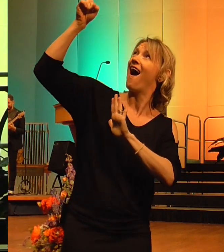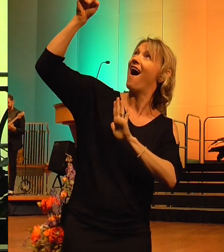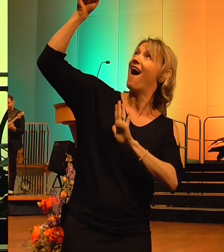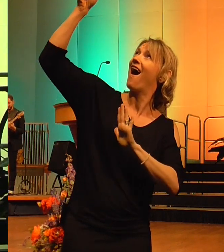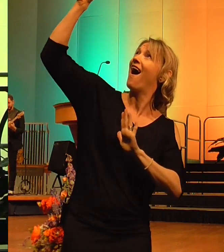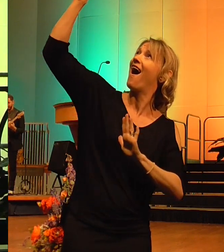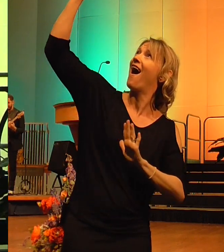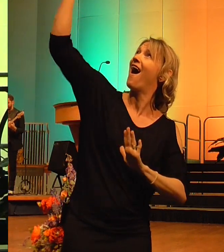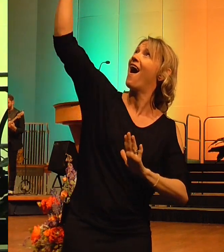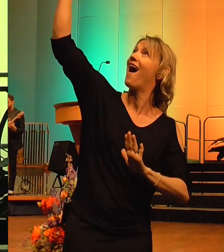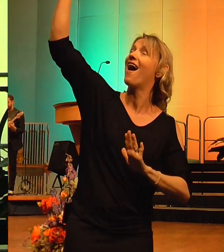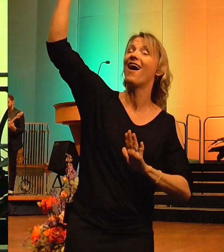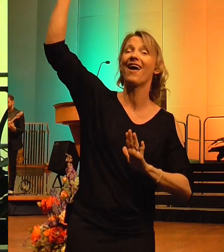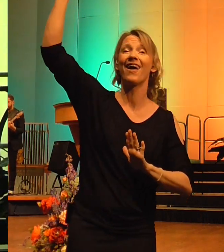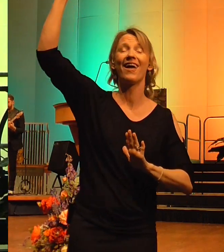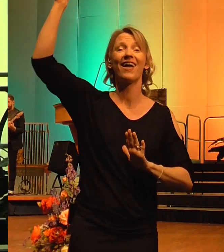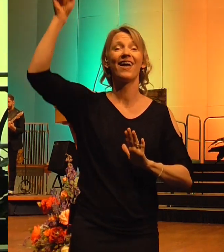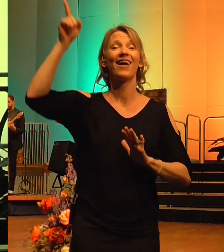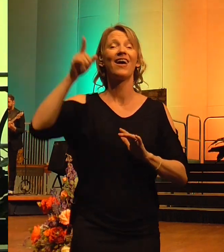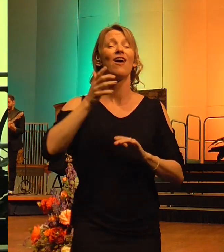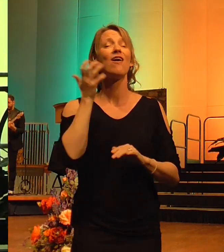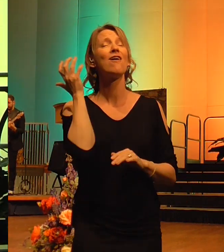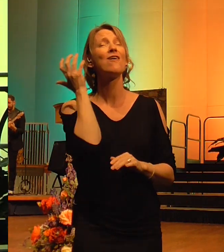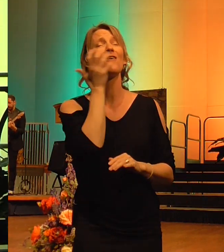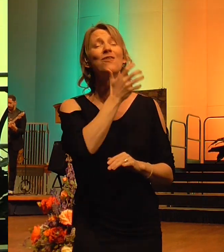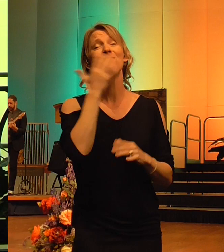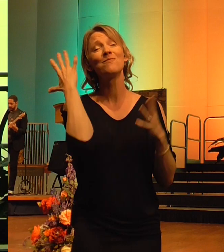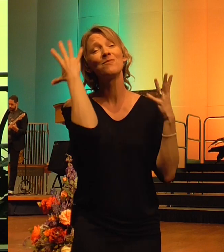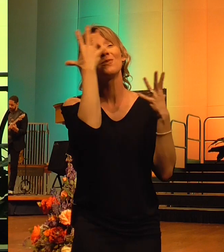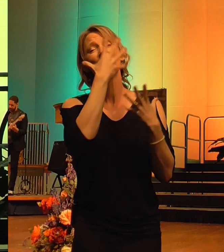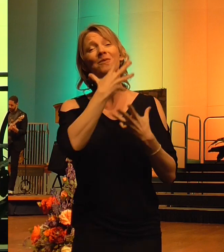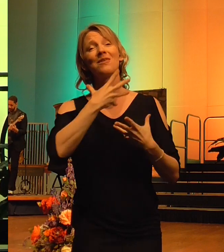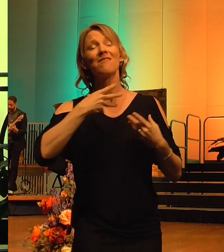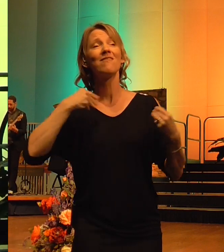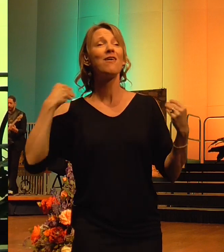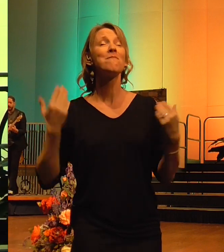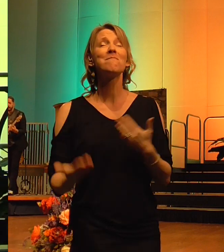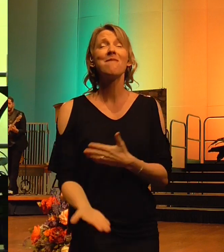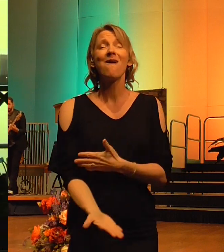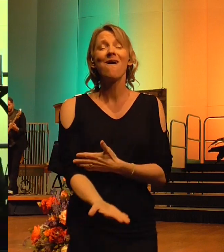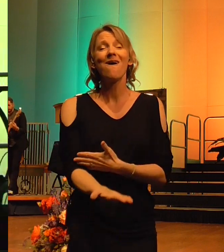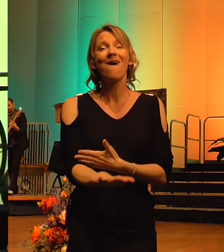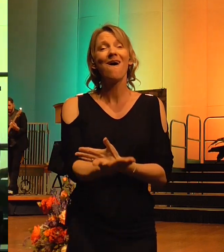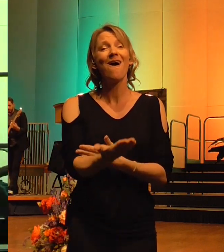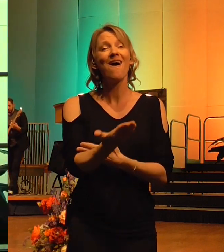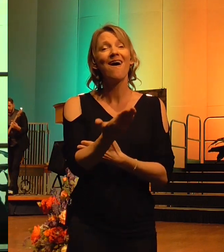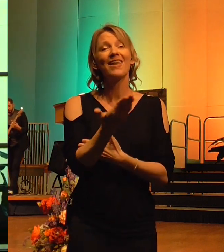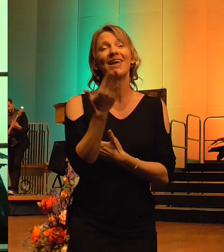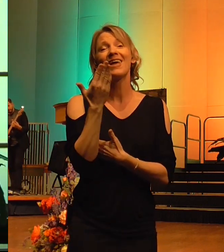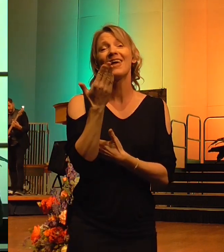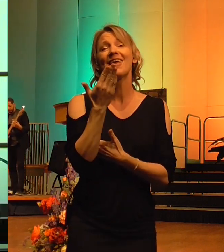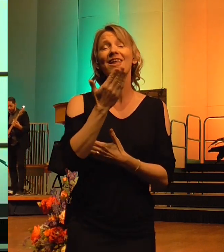the sky. Oh, what a beautiful